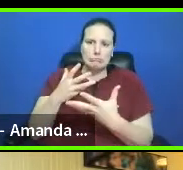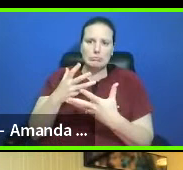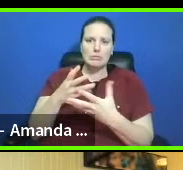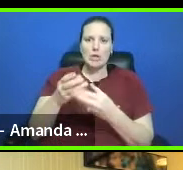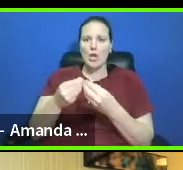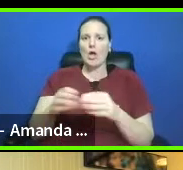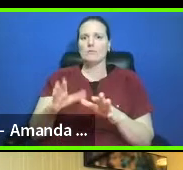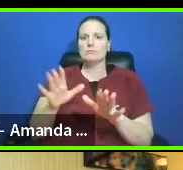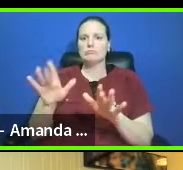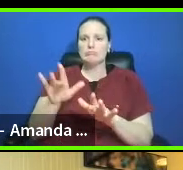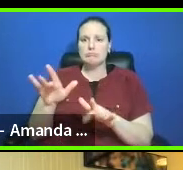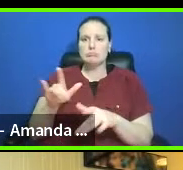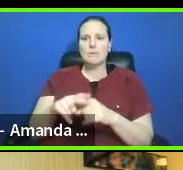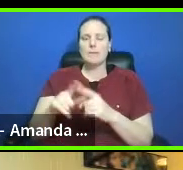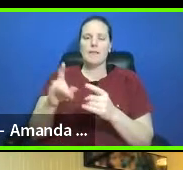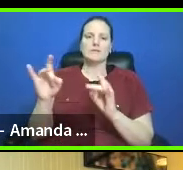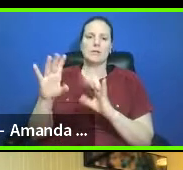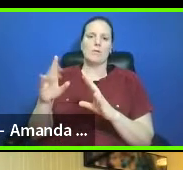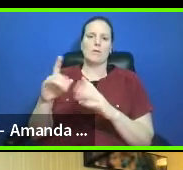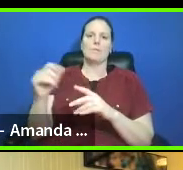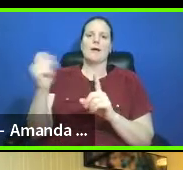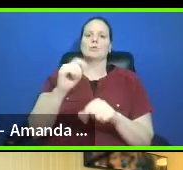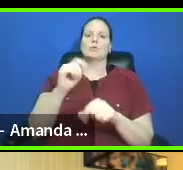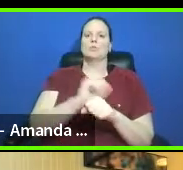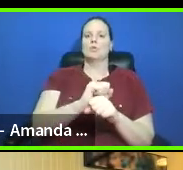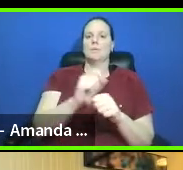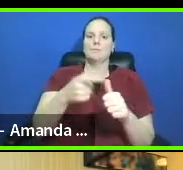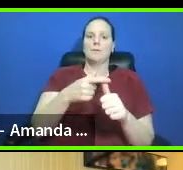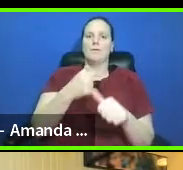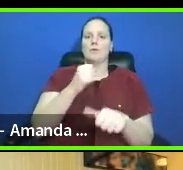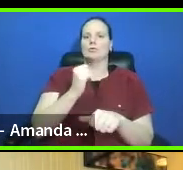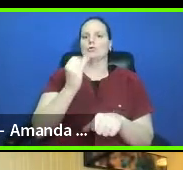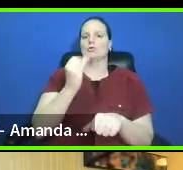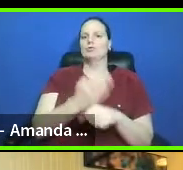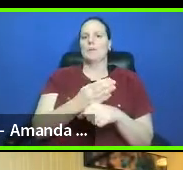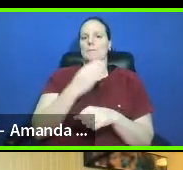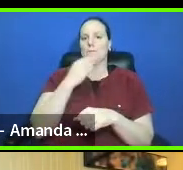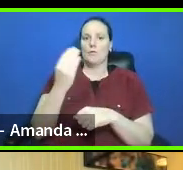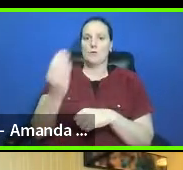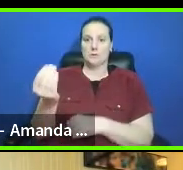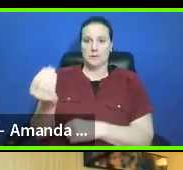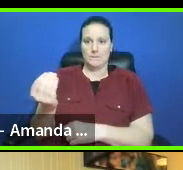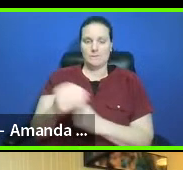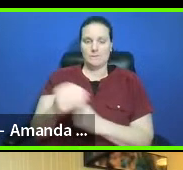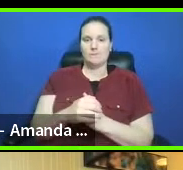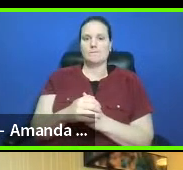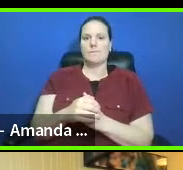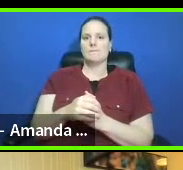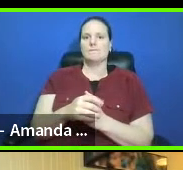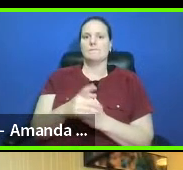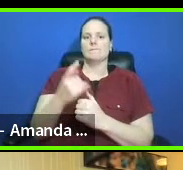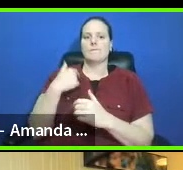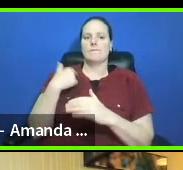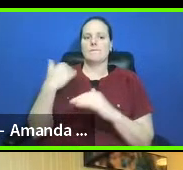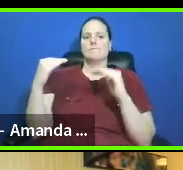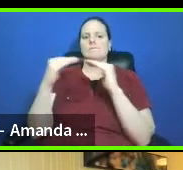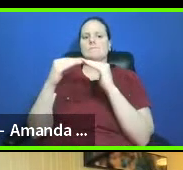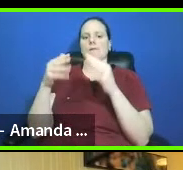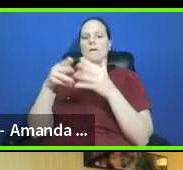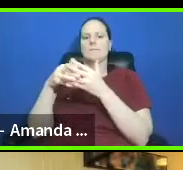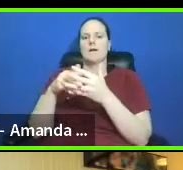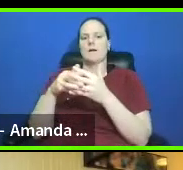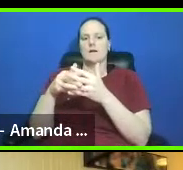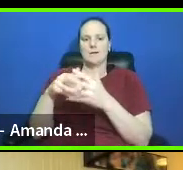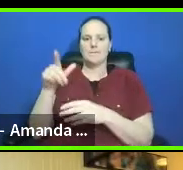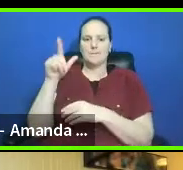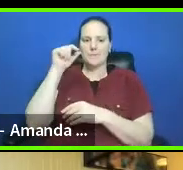Okay, back to work. So my first job was at 14. I was equivalent to American